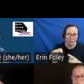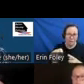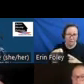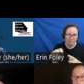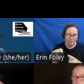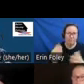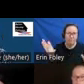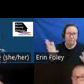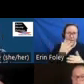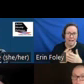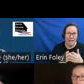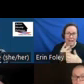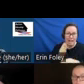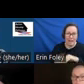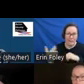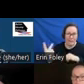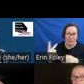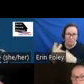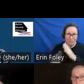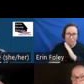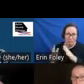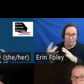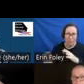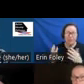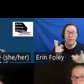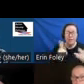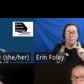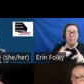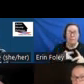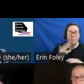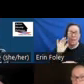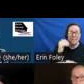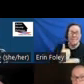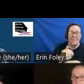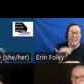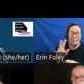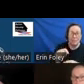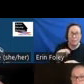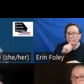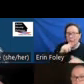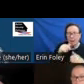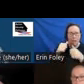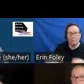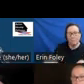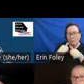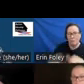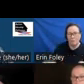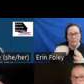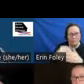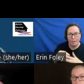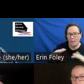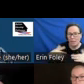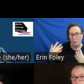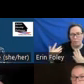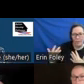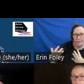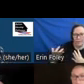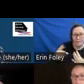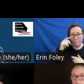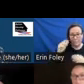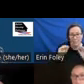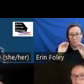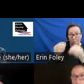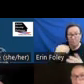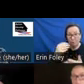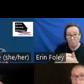is you will see people create a special needs trust, but not actually put any money in it. And the reason for that is that once you put money into it,